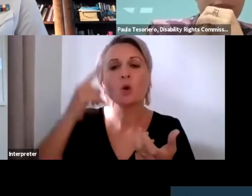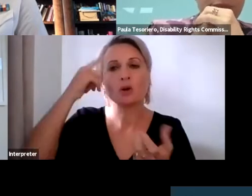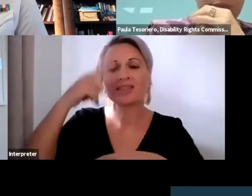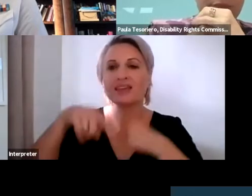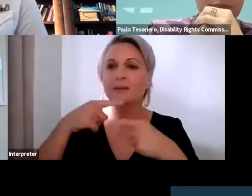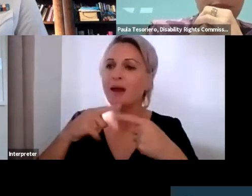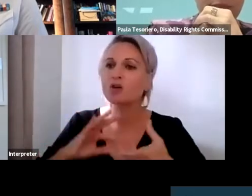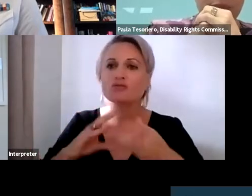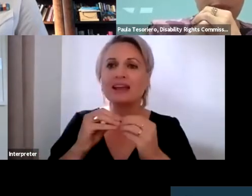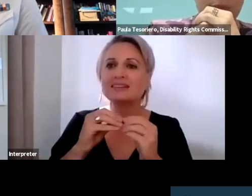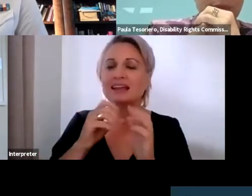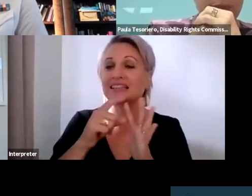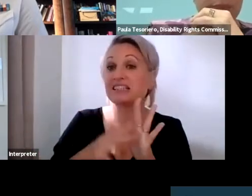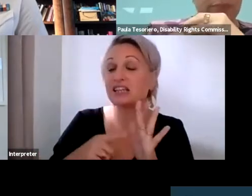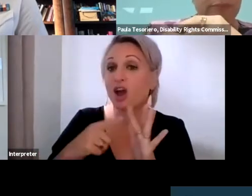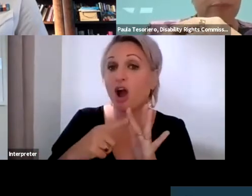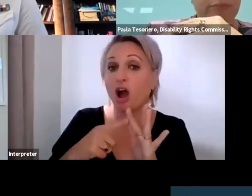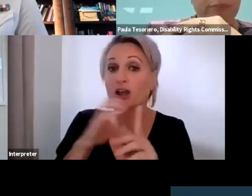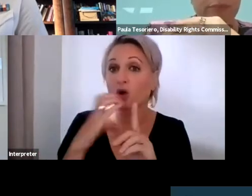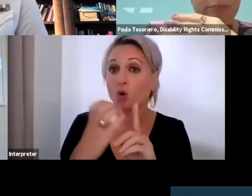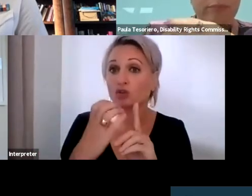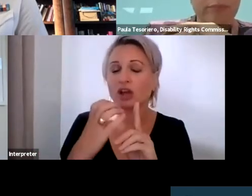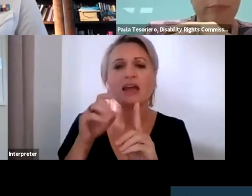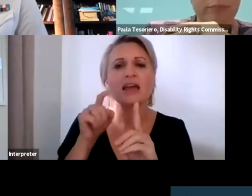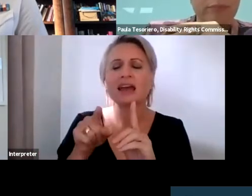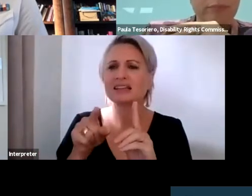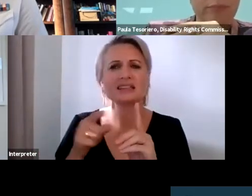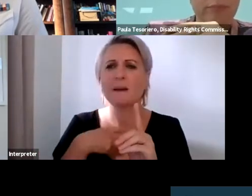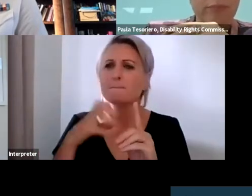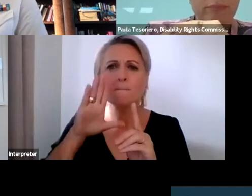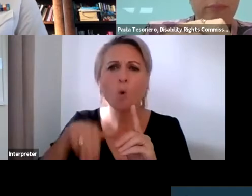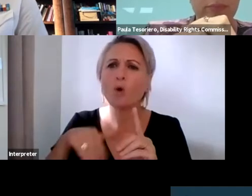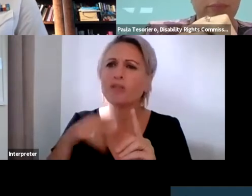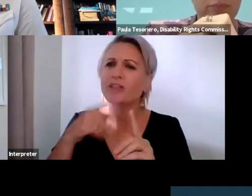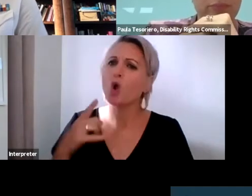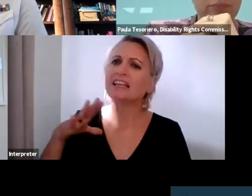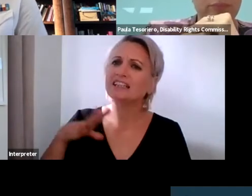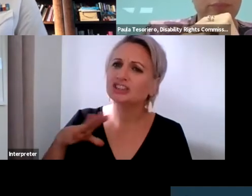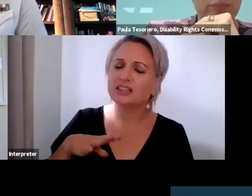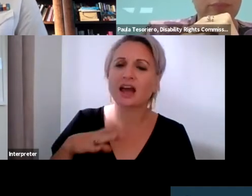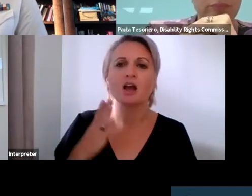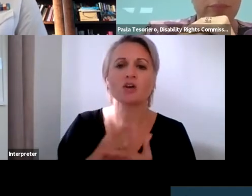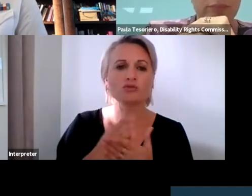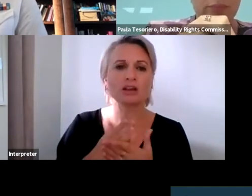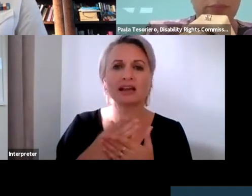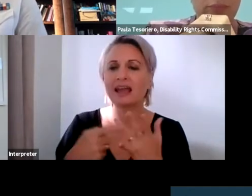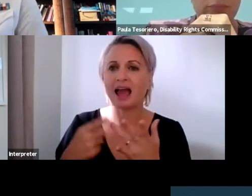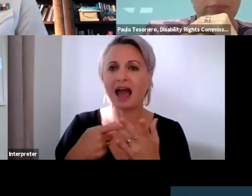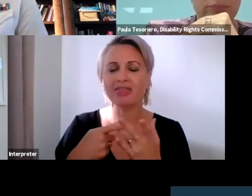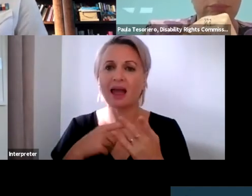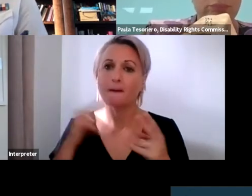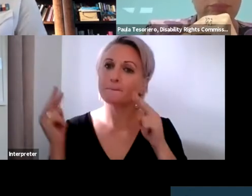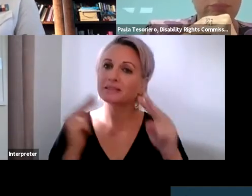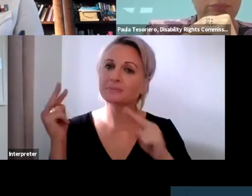culture, and again, D&I is broader than just gender, but it does bring in some of those other aspects which are